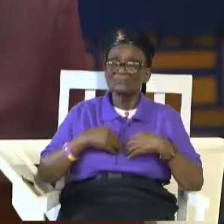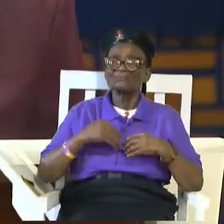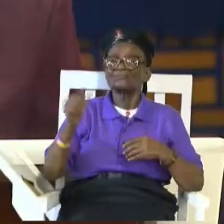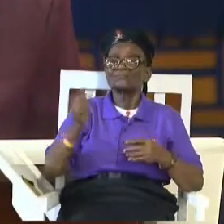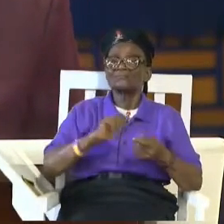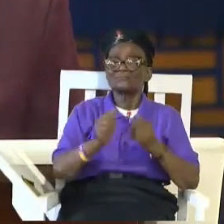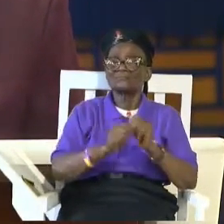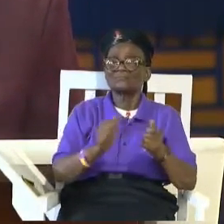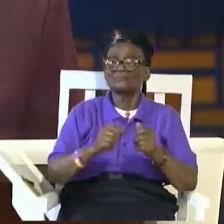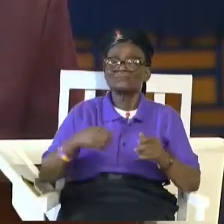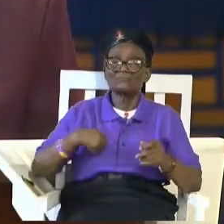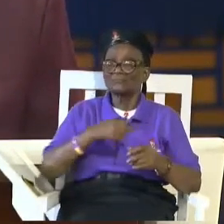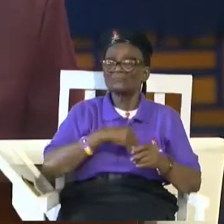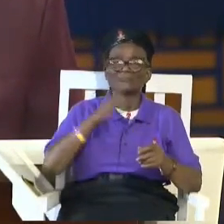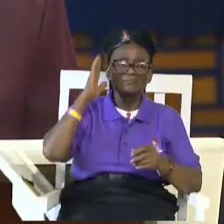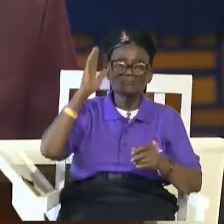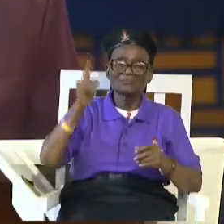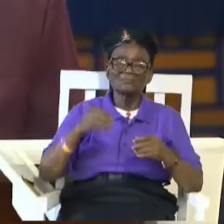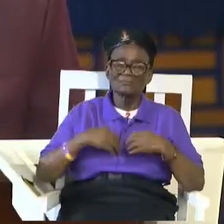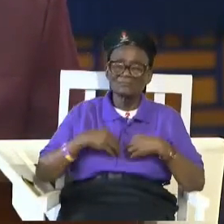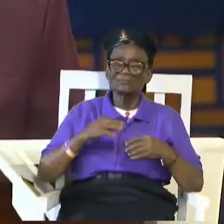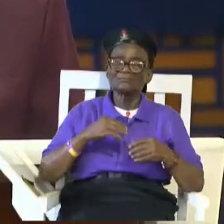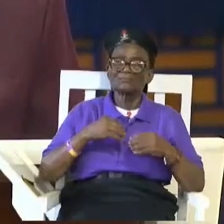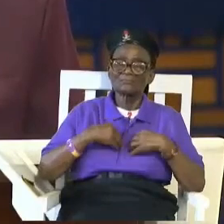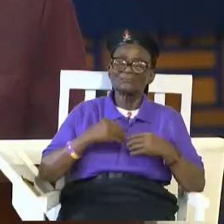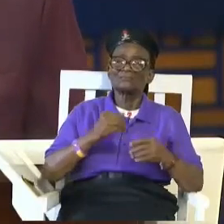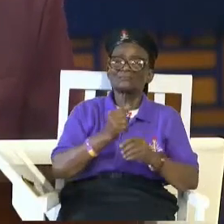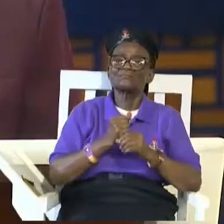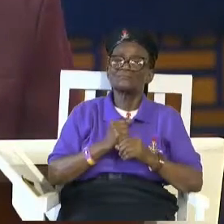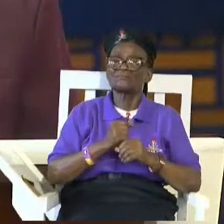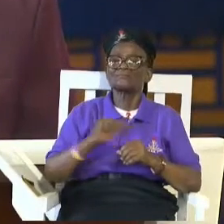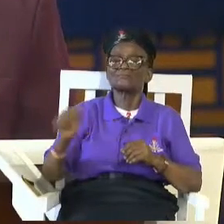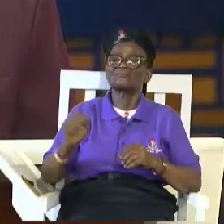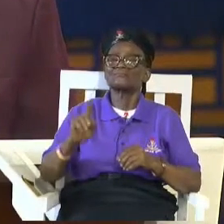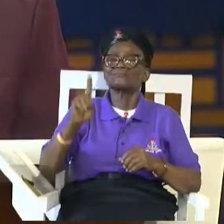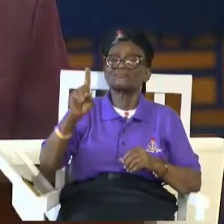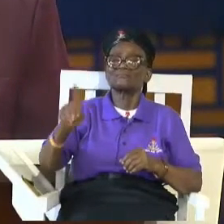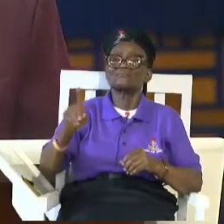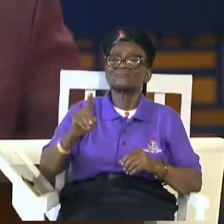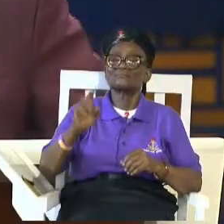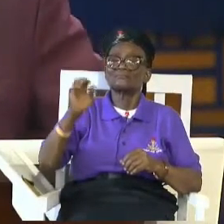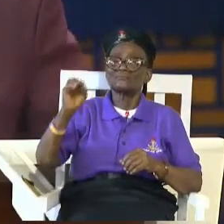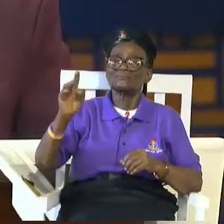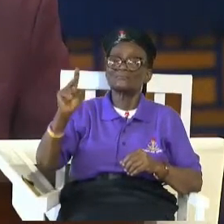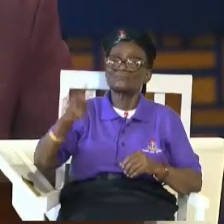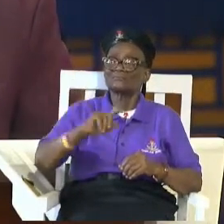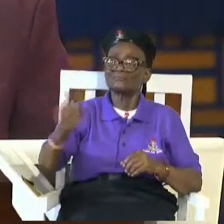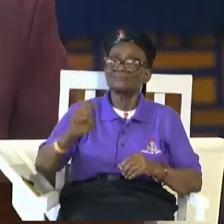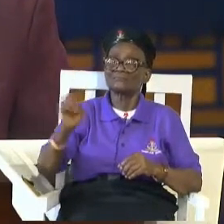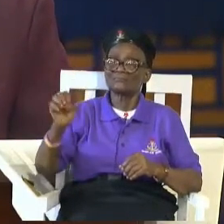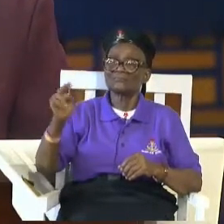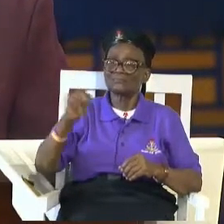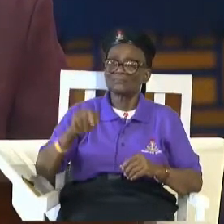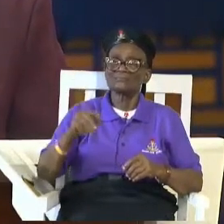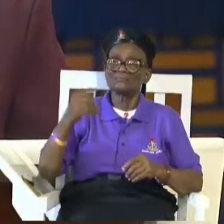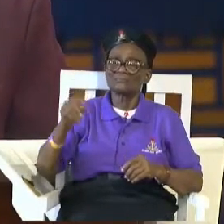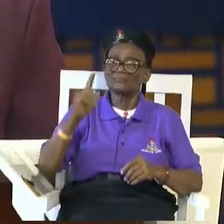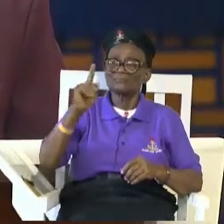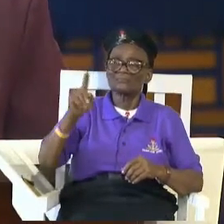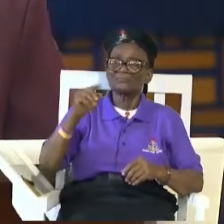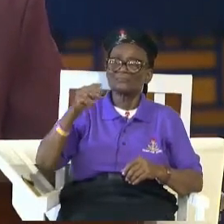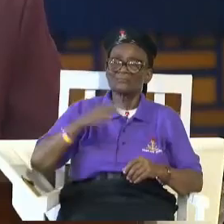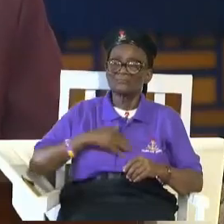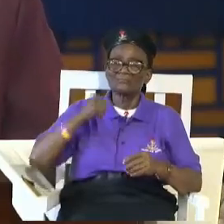I love children. So the one my wife could not produce, other women are producing